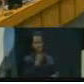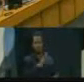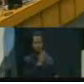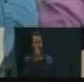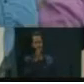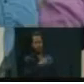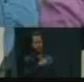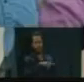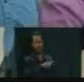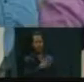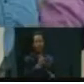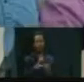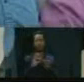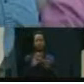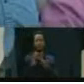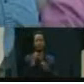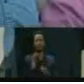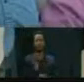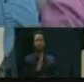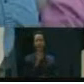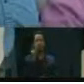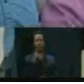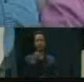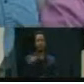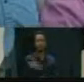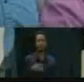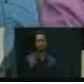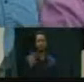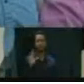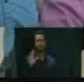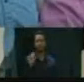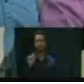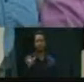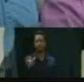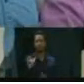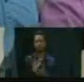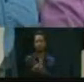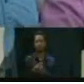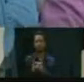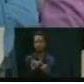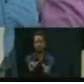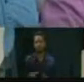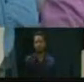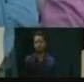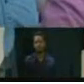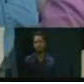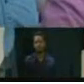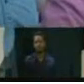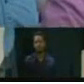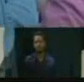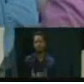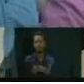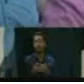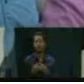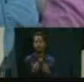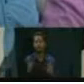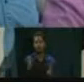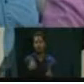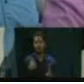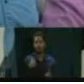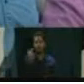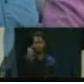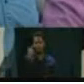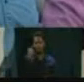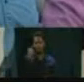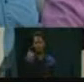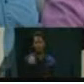board and the public for the benefit of Knox County schools. However, I think we're going about things the wrong way.